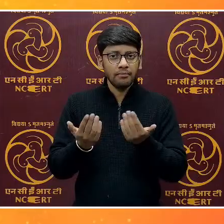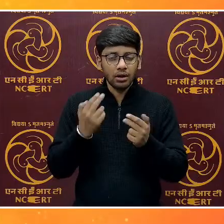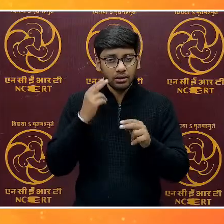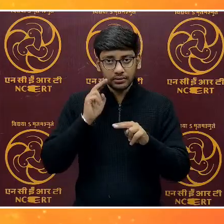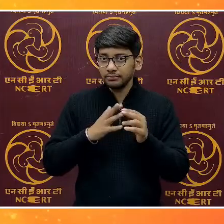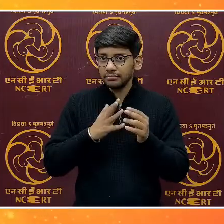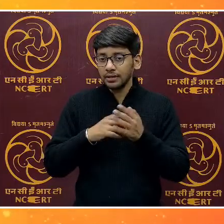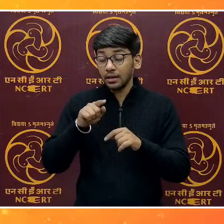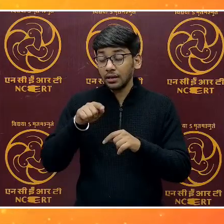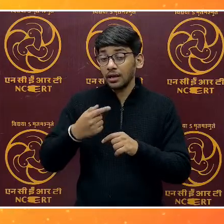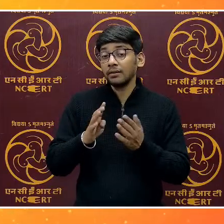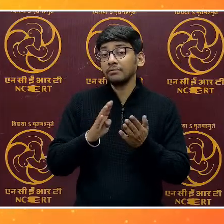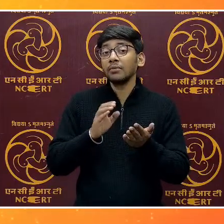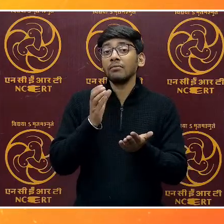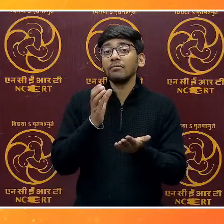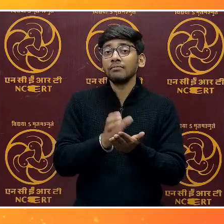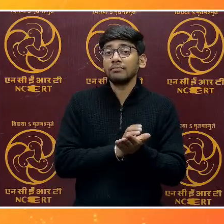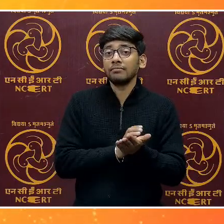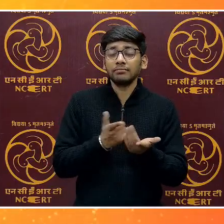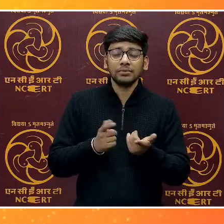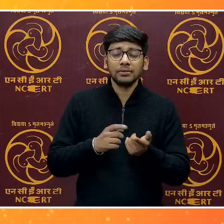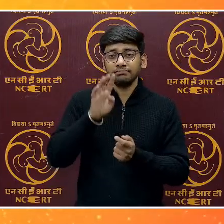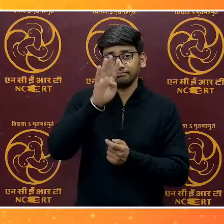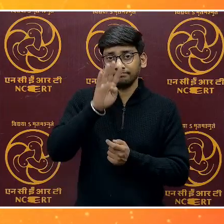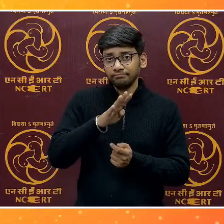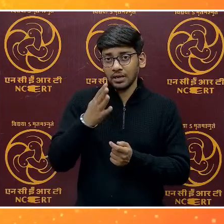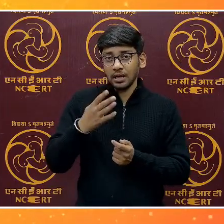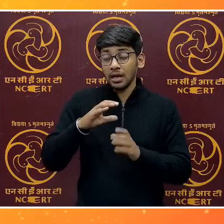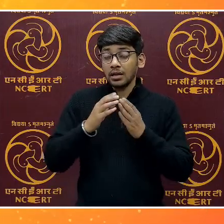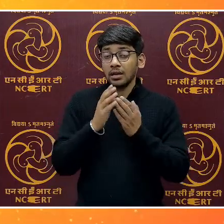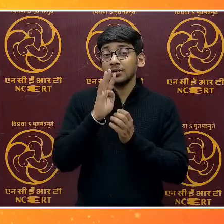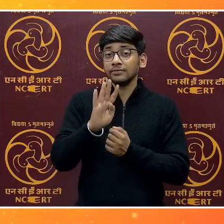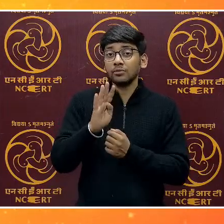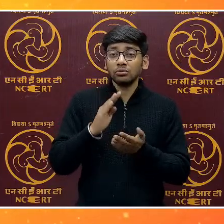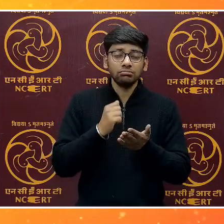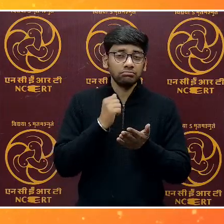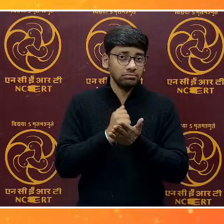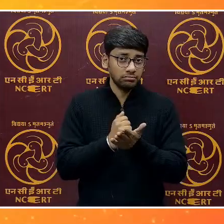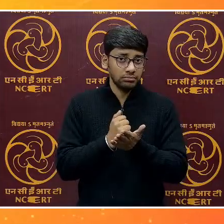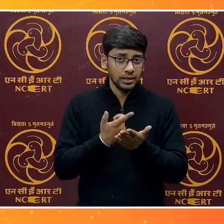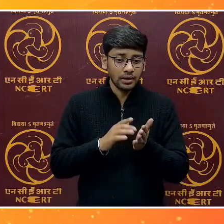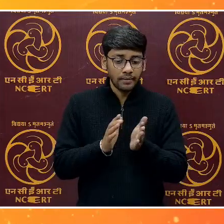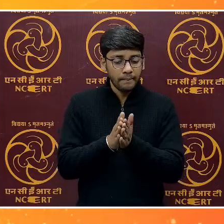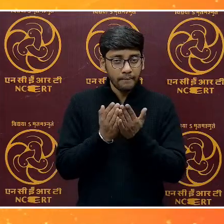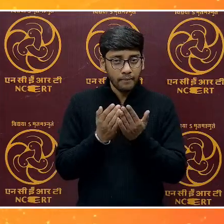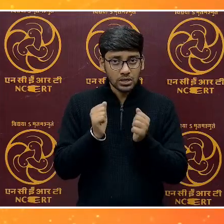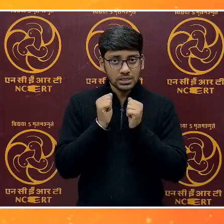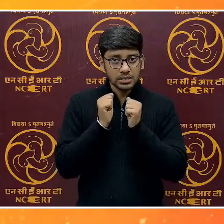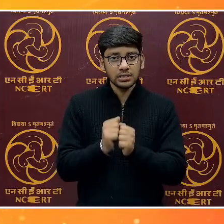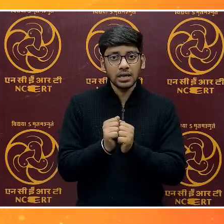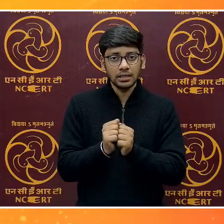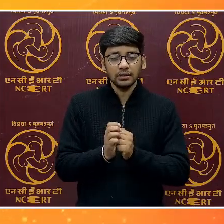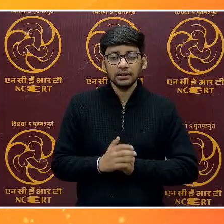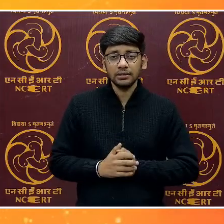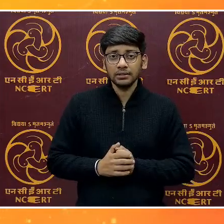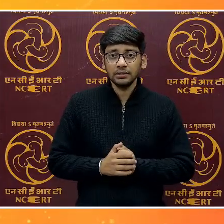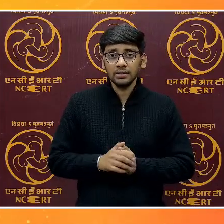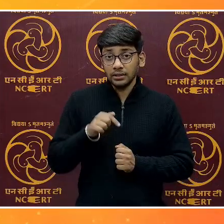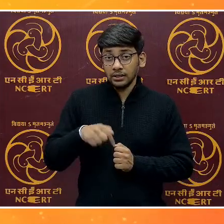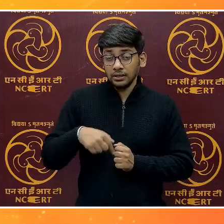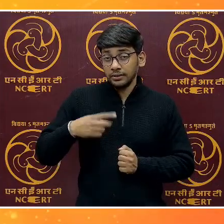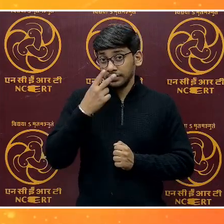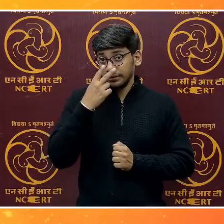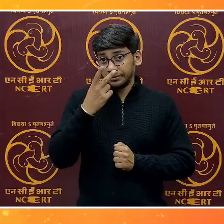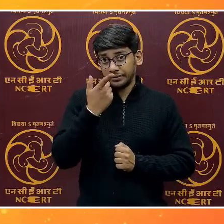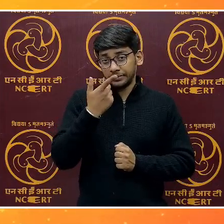because next session is going to be for class 4 students. So please make sure that you keep your textbooks handy with you. And now what are you